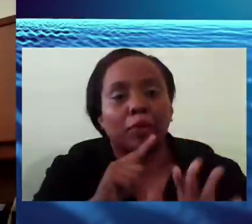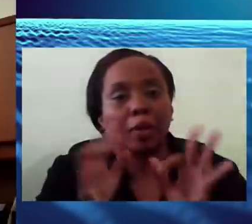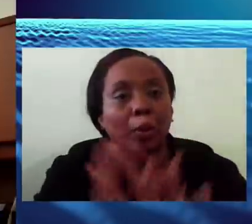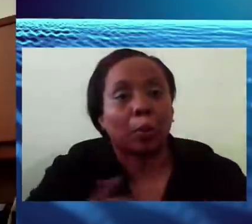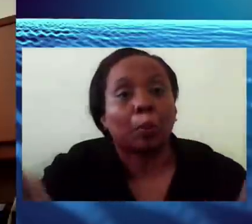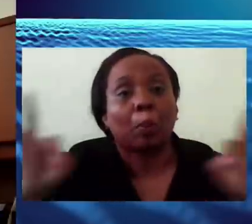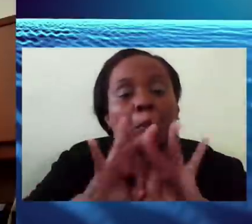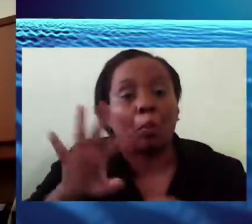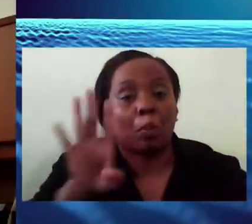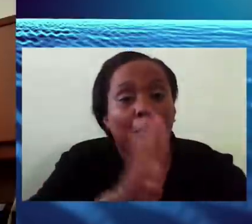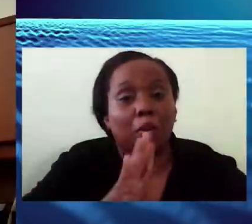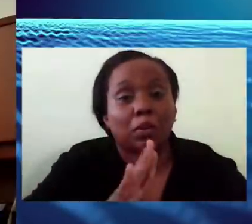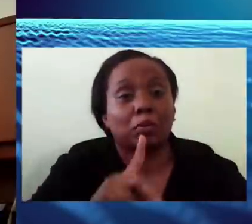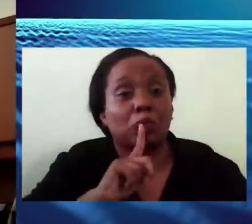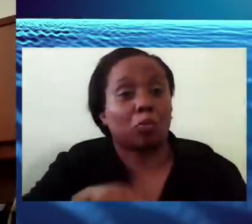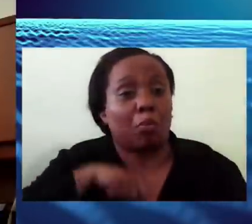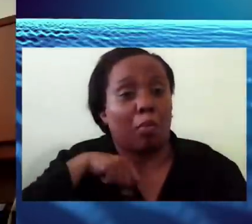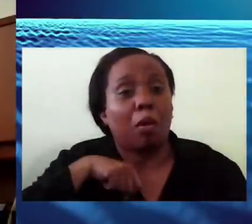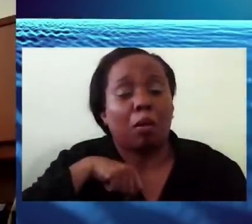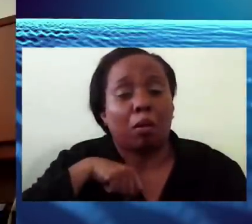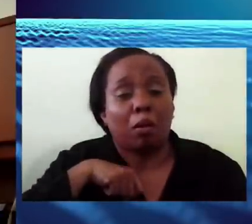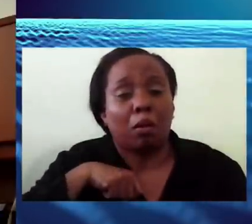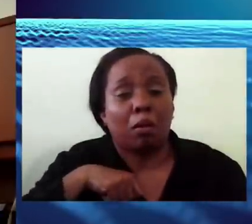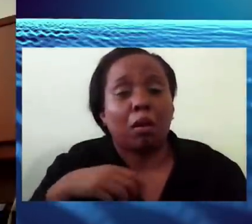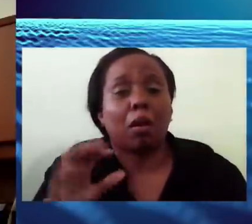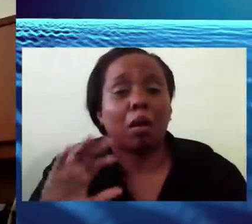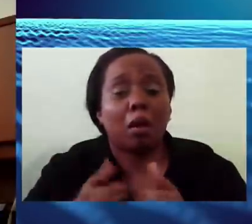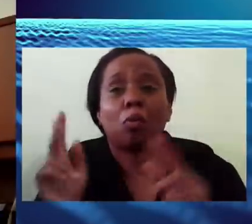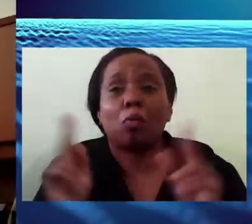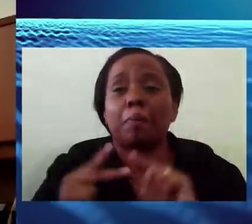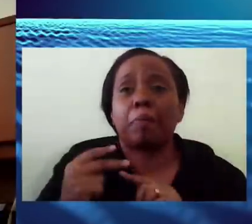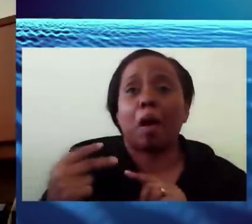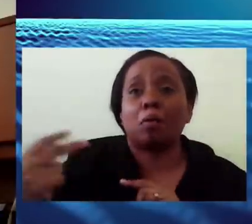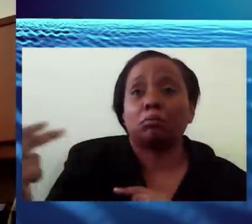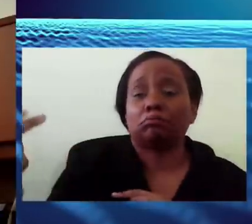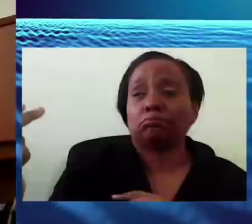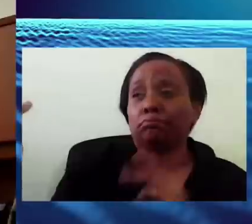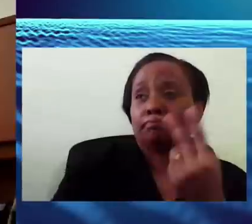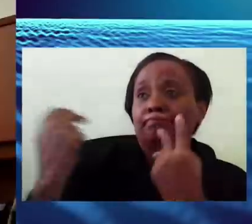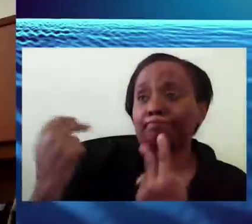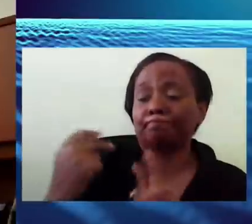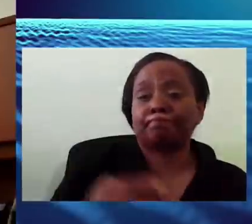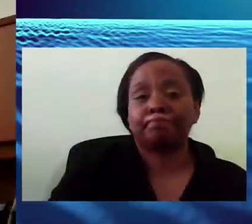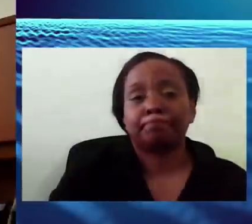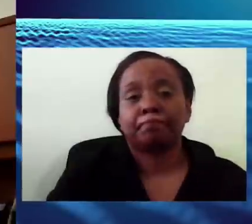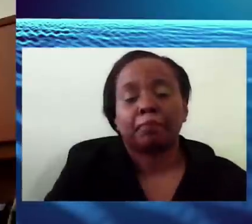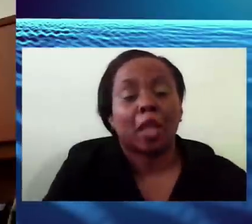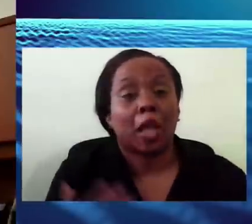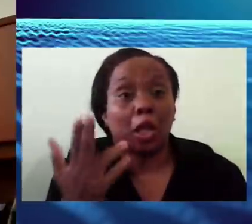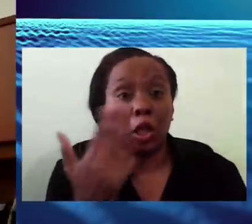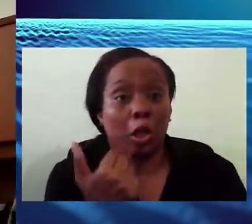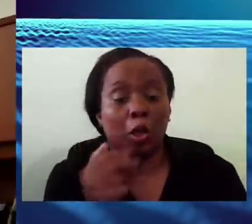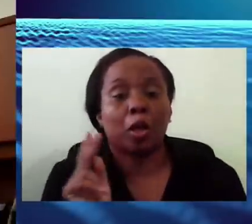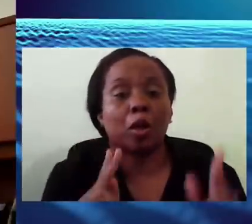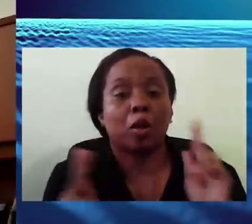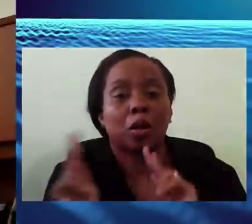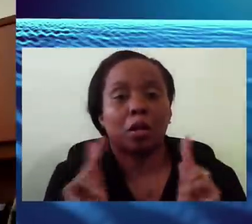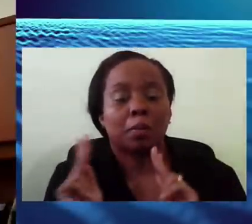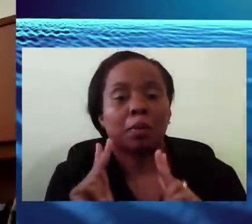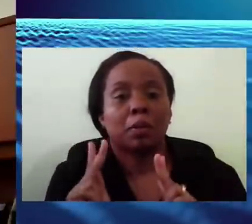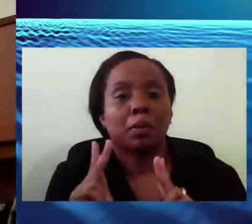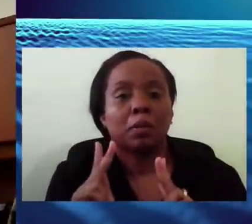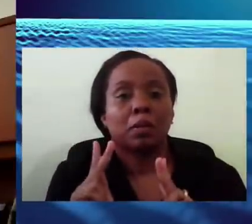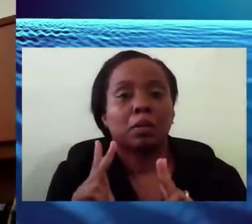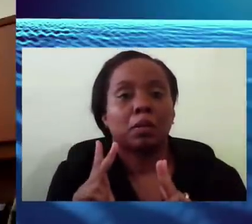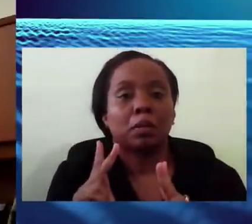we have and what is a part of us and how people see us. And so there were 13 bidders originally as at October last year.